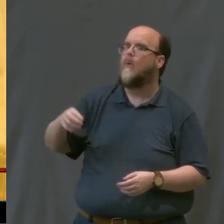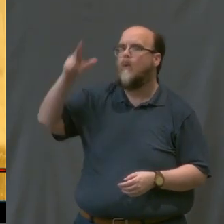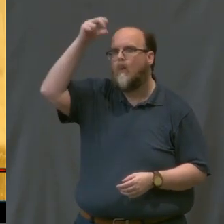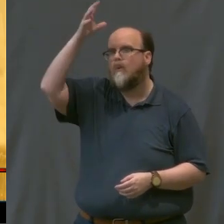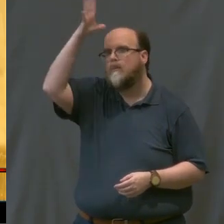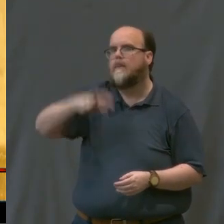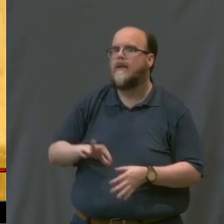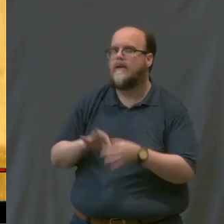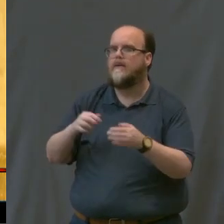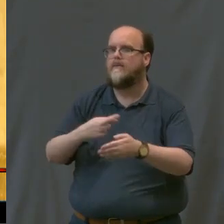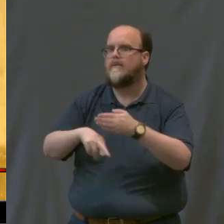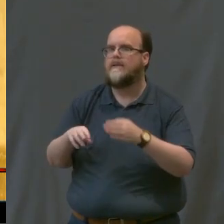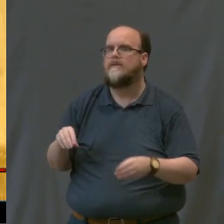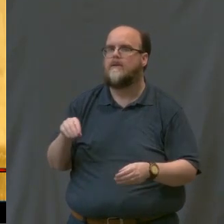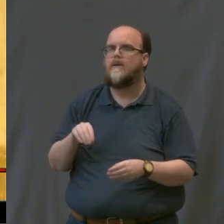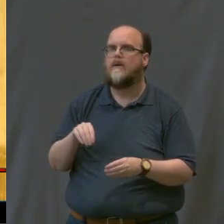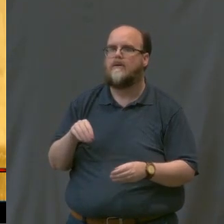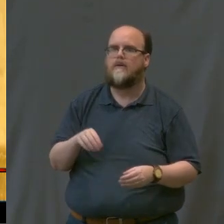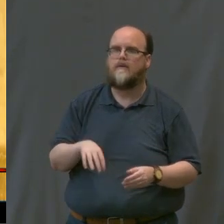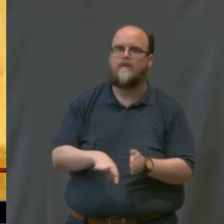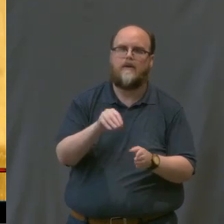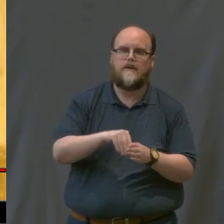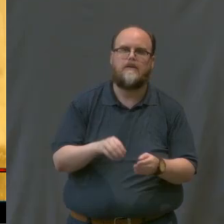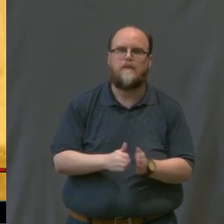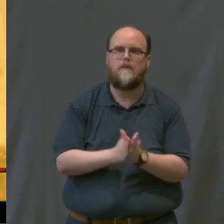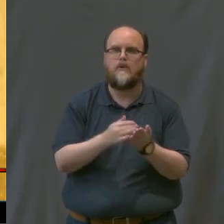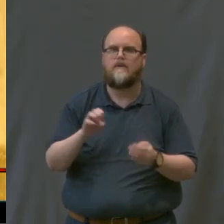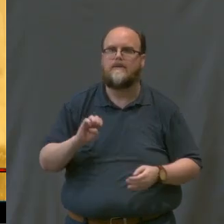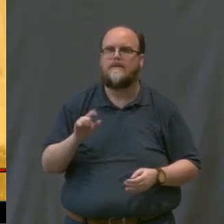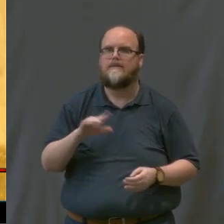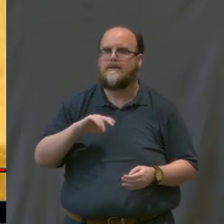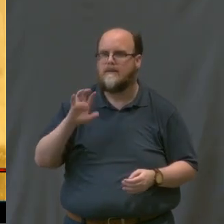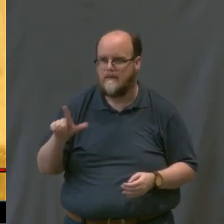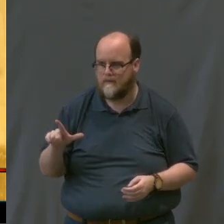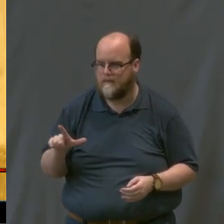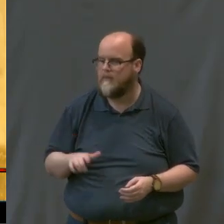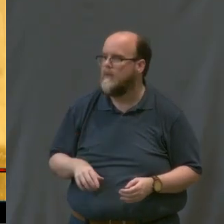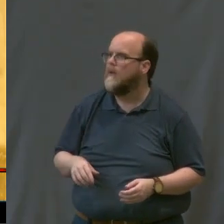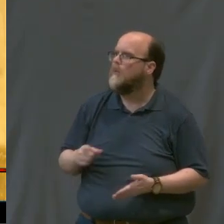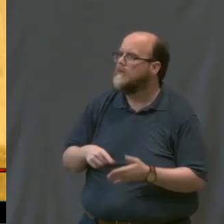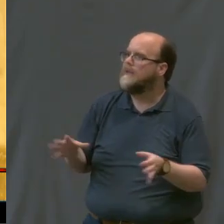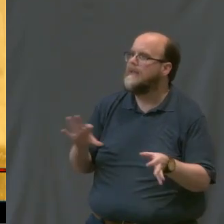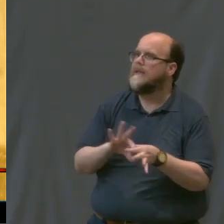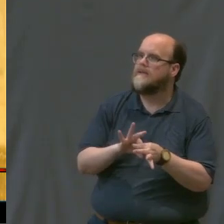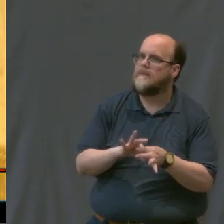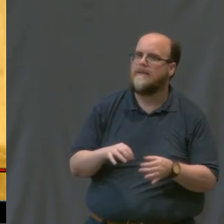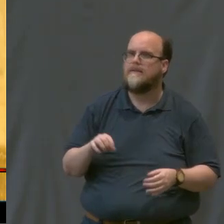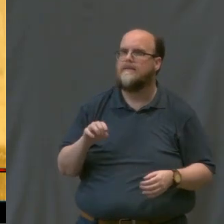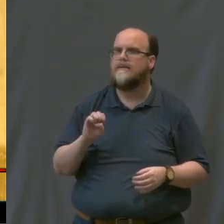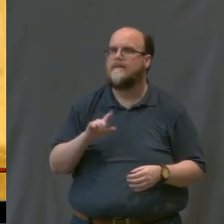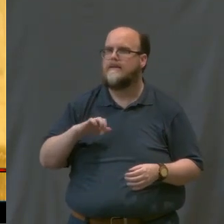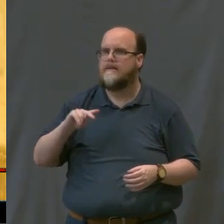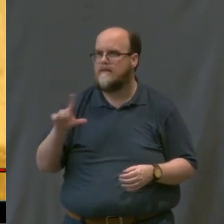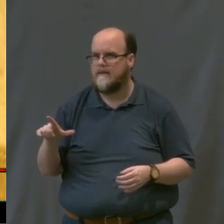of the apocalypse are described in the book of Ezekiel. What is the connection between Ezekiel